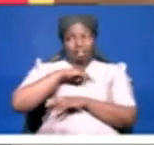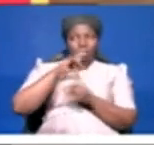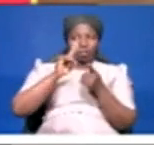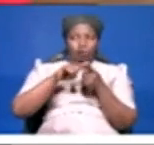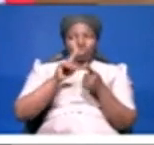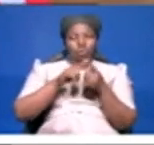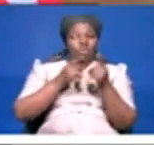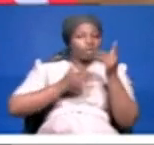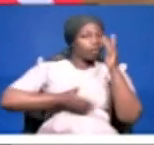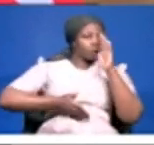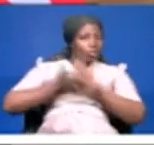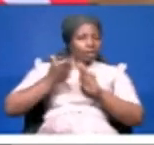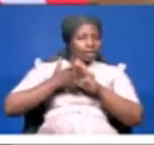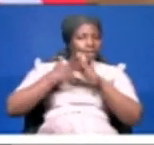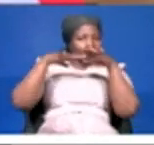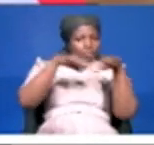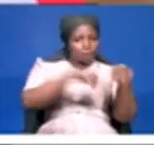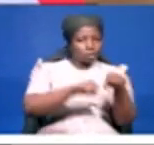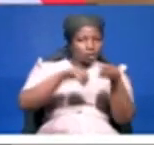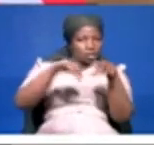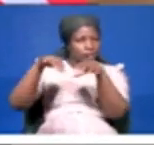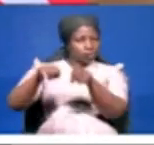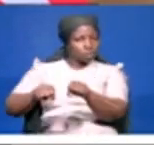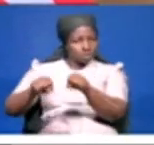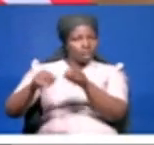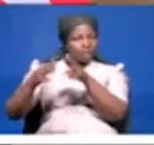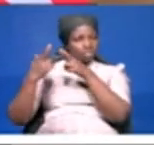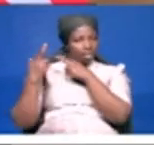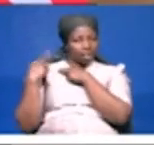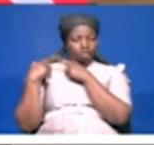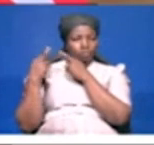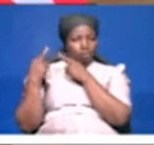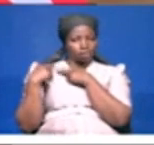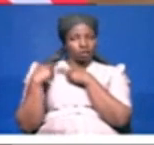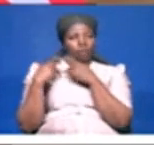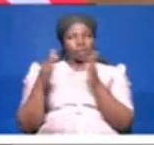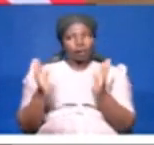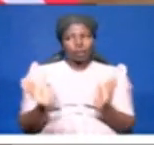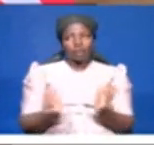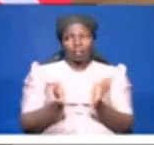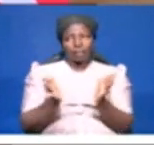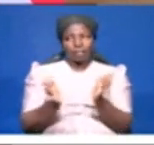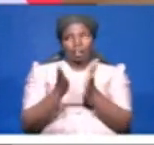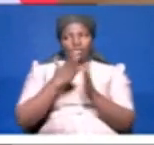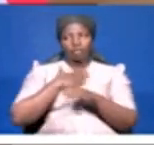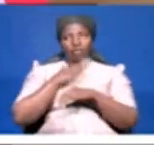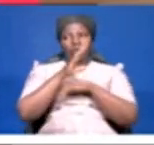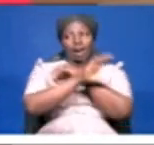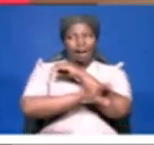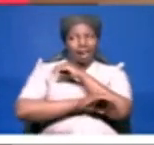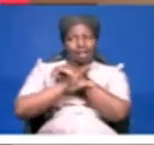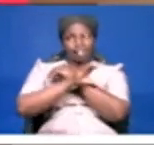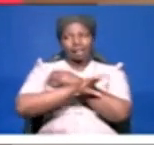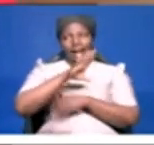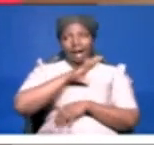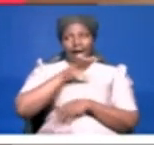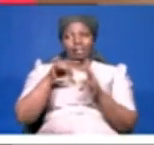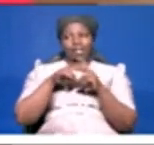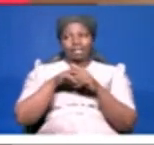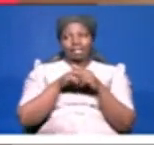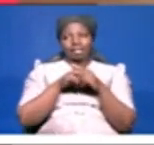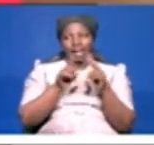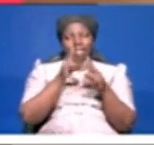take charge of the affairs of our country and begin the process of